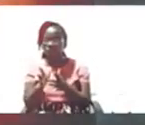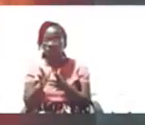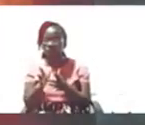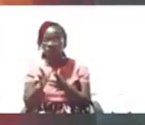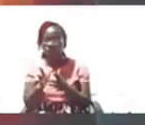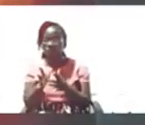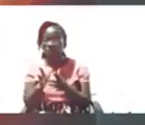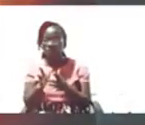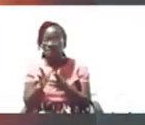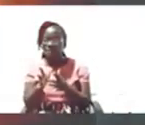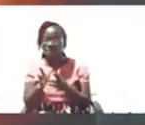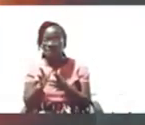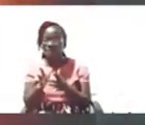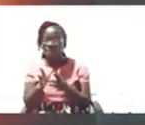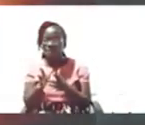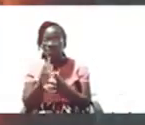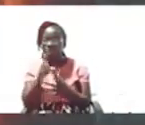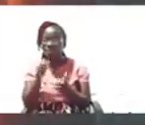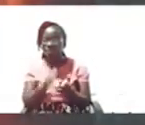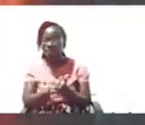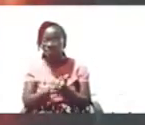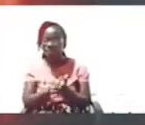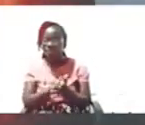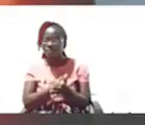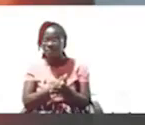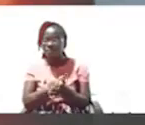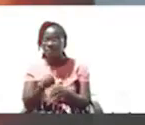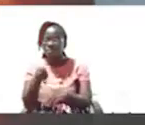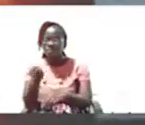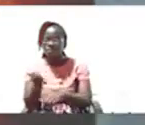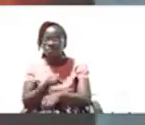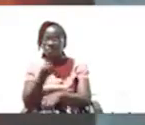Na obuo no ehini ano